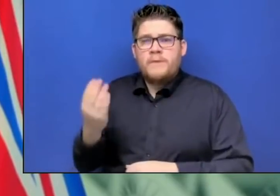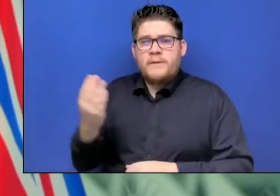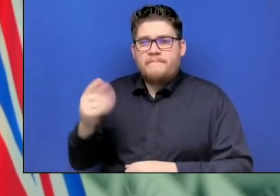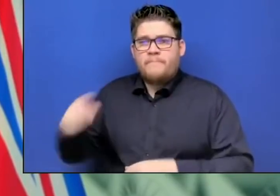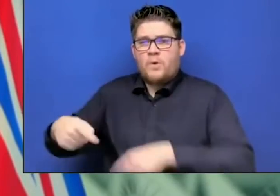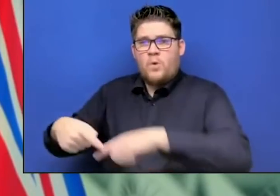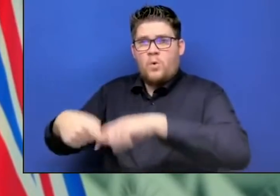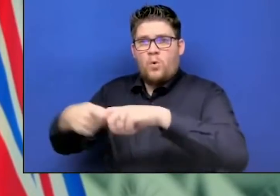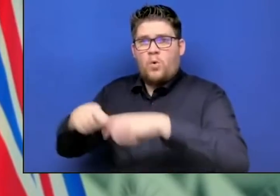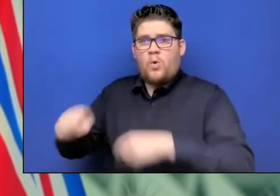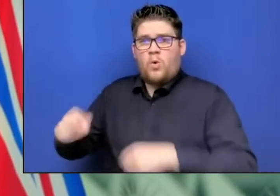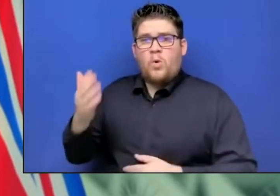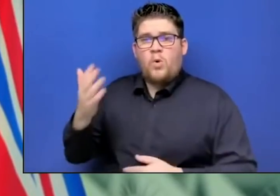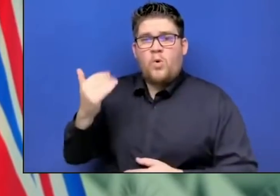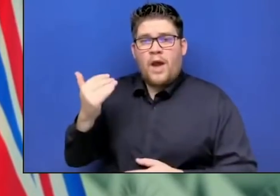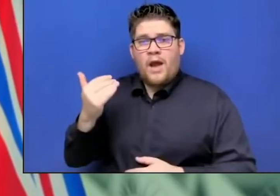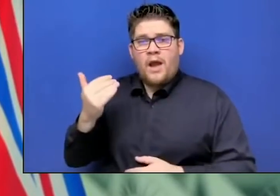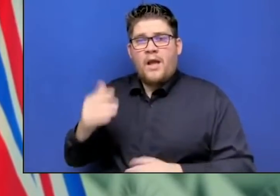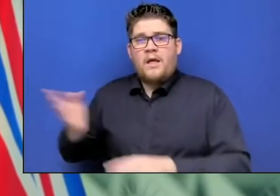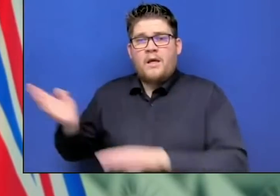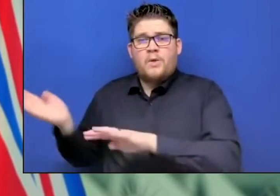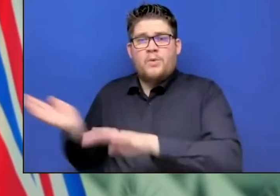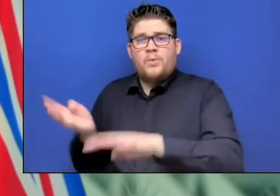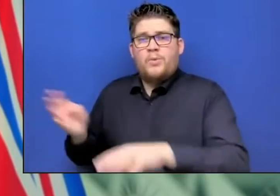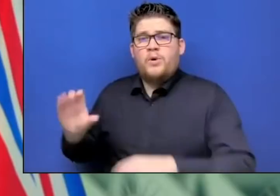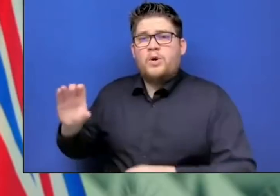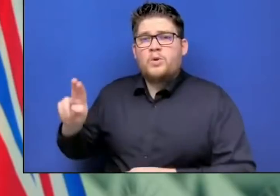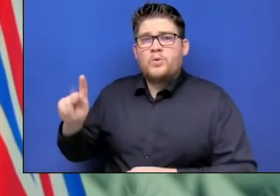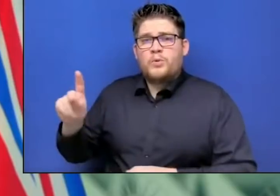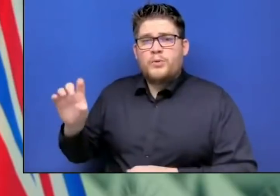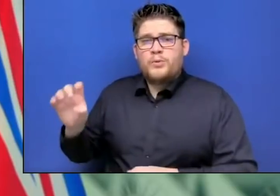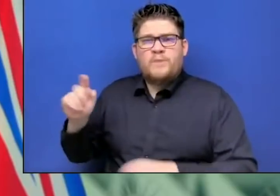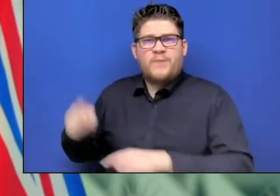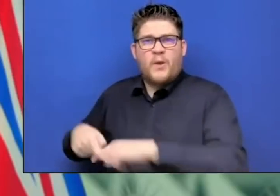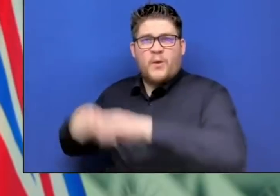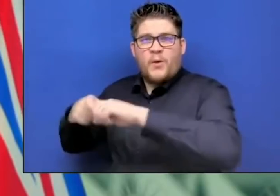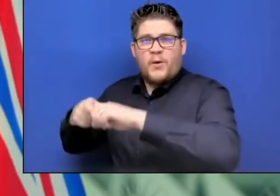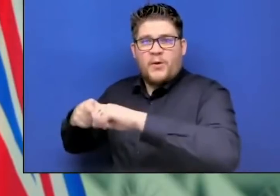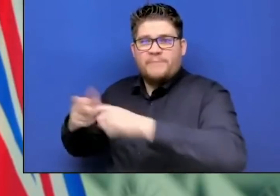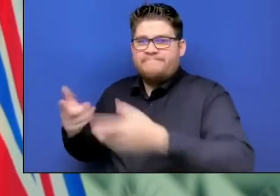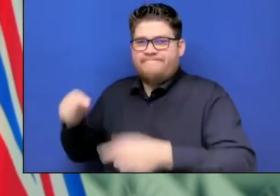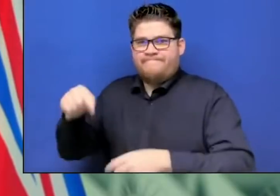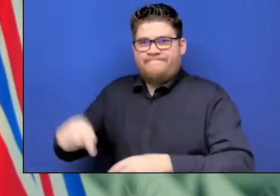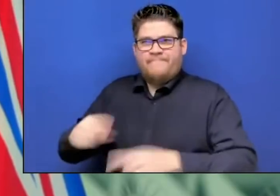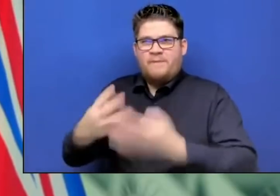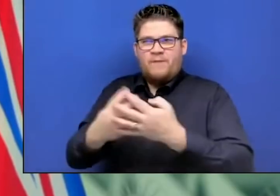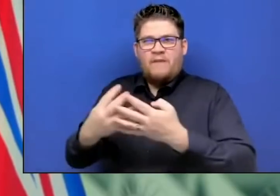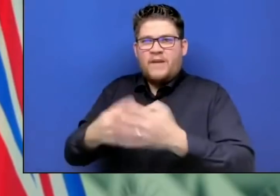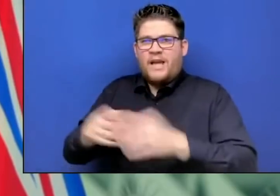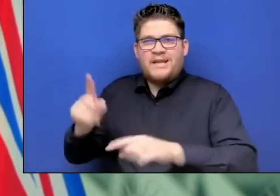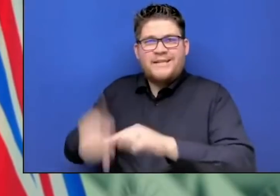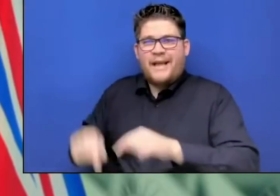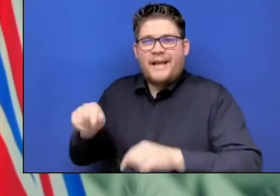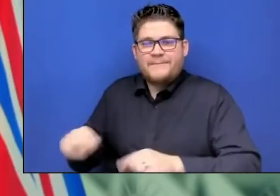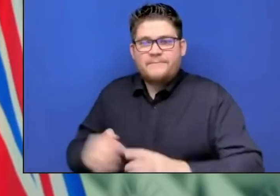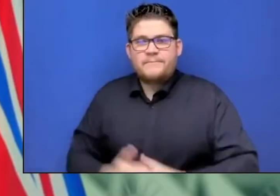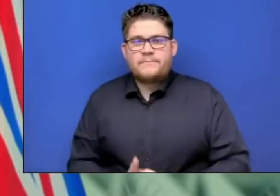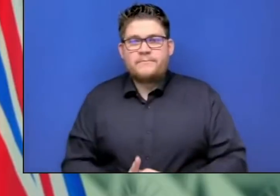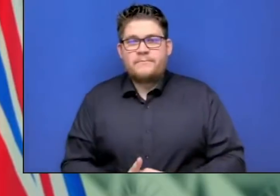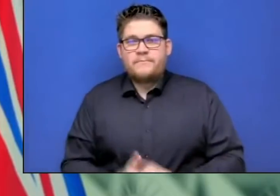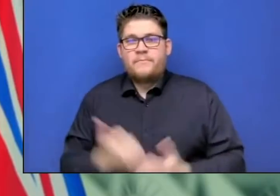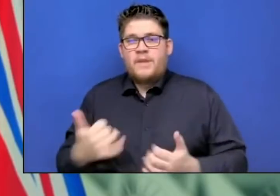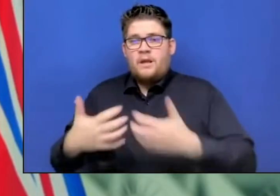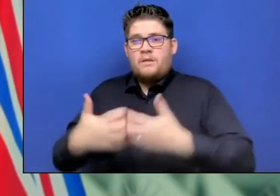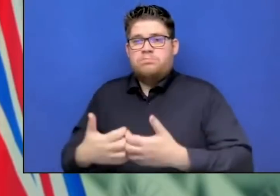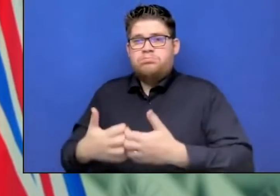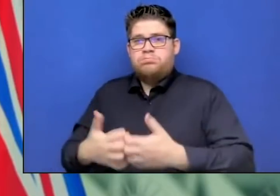develop refined fuels such as gasoline and diesel. The refinery is now in a ready mode, awaiting a stable supply of